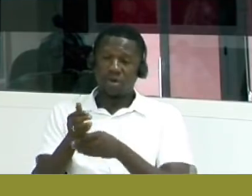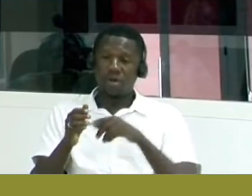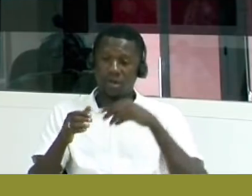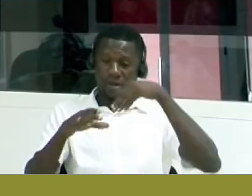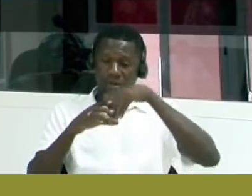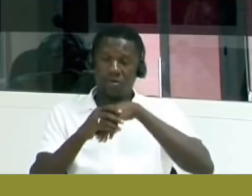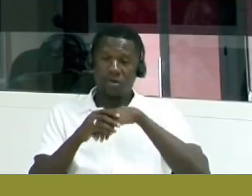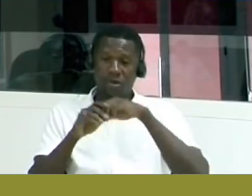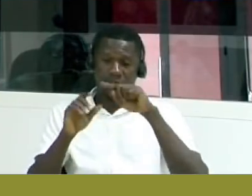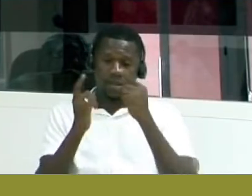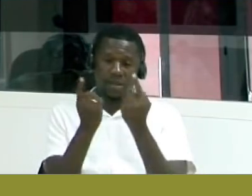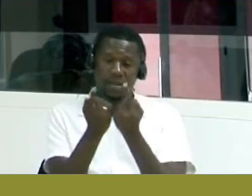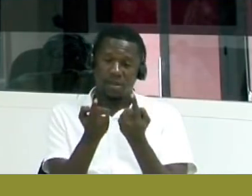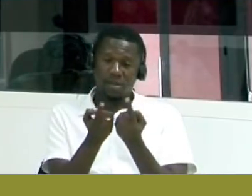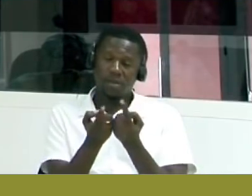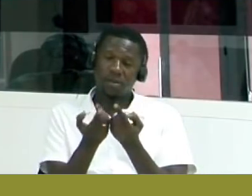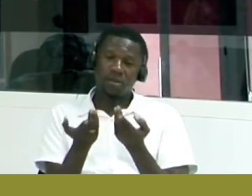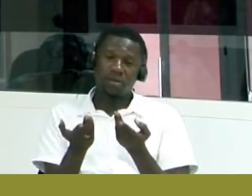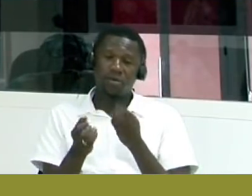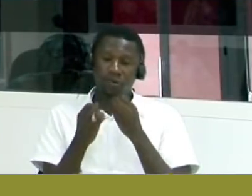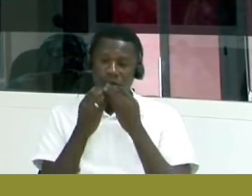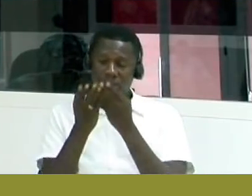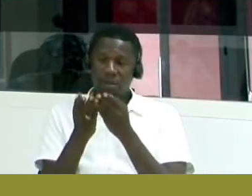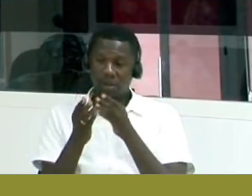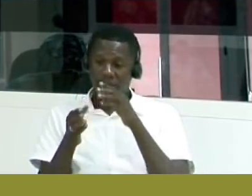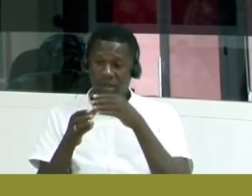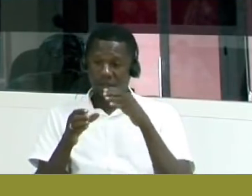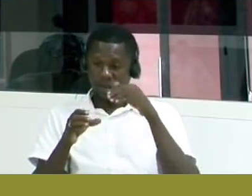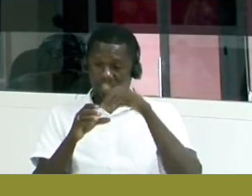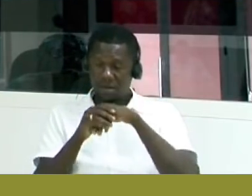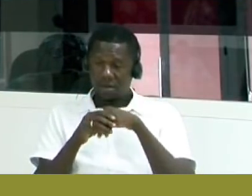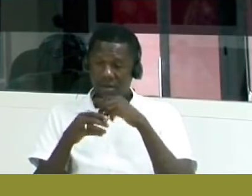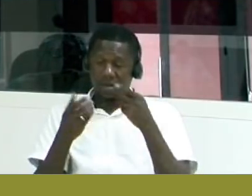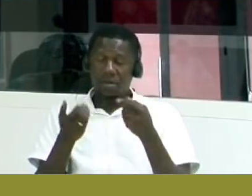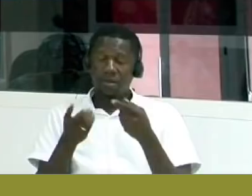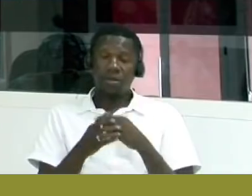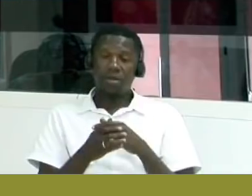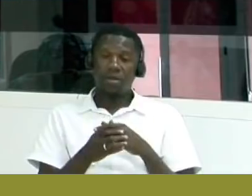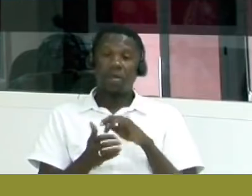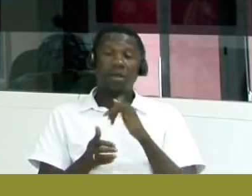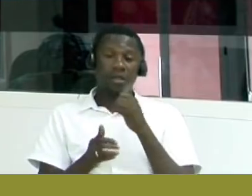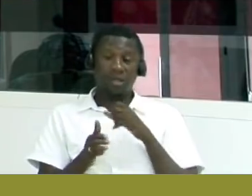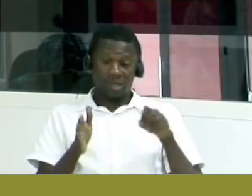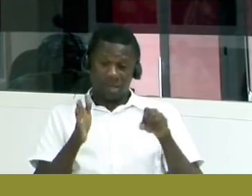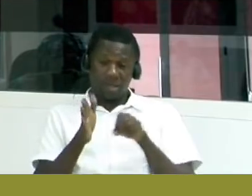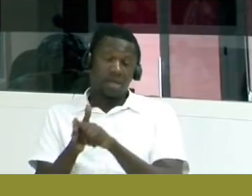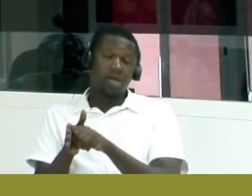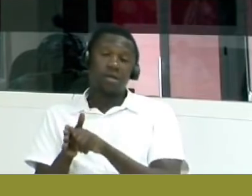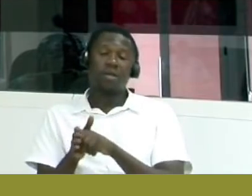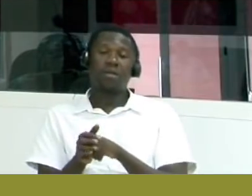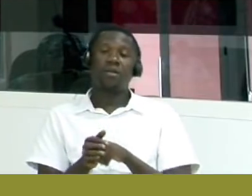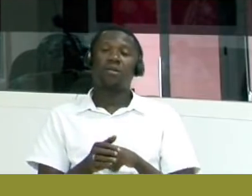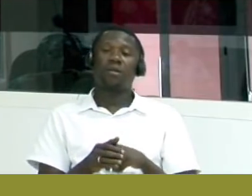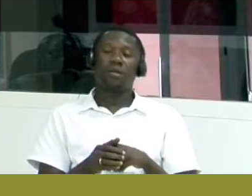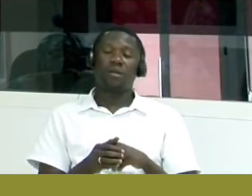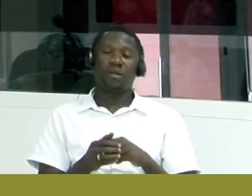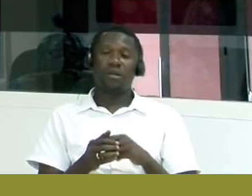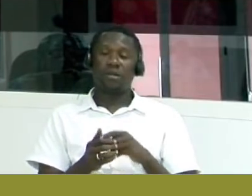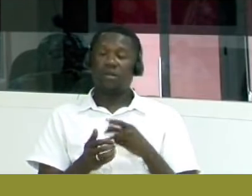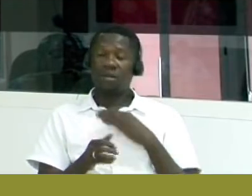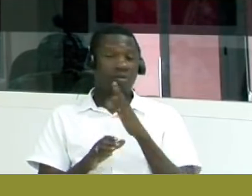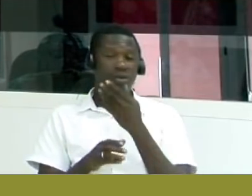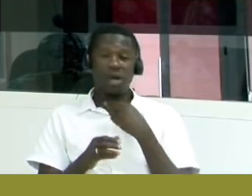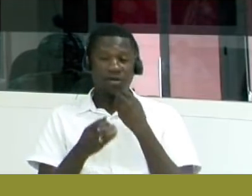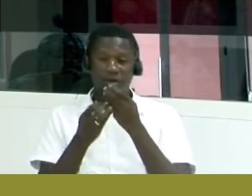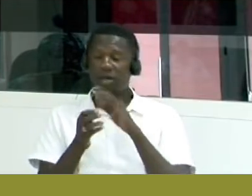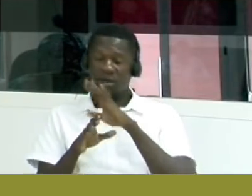Would you say this captured? Yeah, this is standard. And this is what you intended? This is standard, yes. In fact, you don't have to tell anybody that.